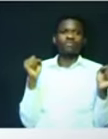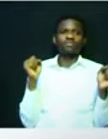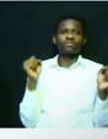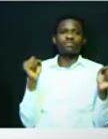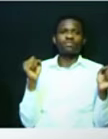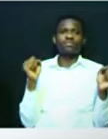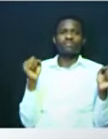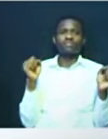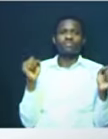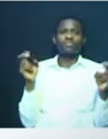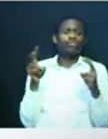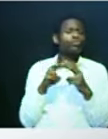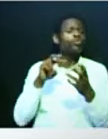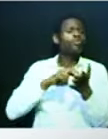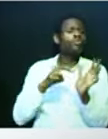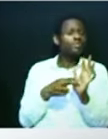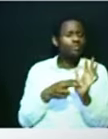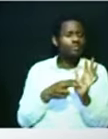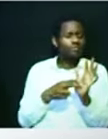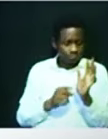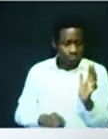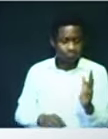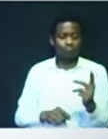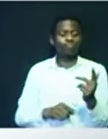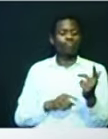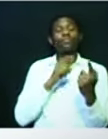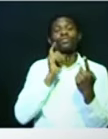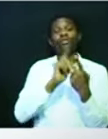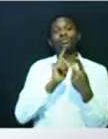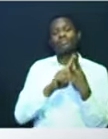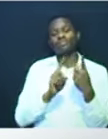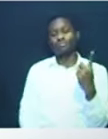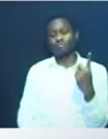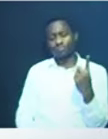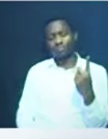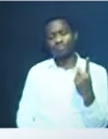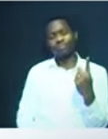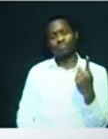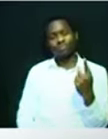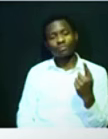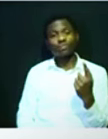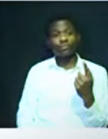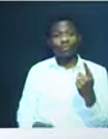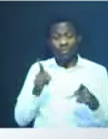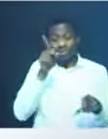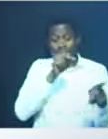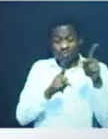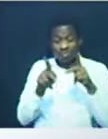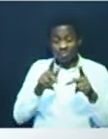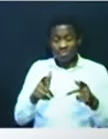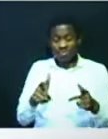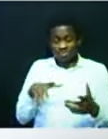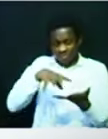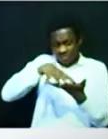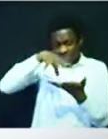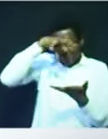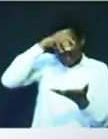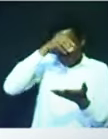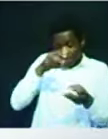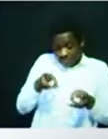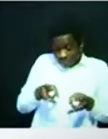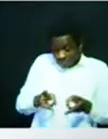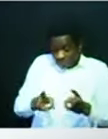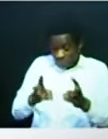first of all, that people learn the way of salvation through the Bible. Which did kind of